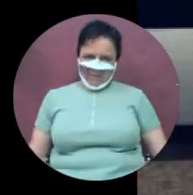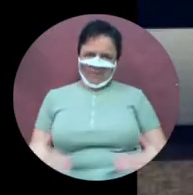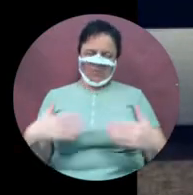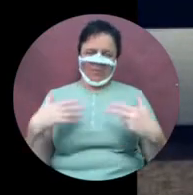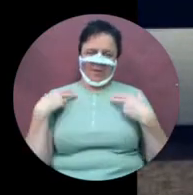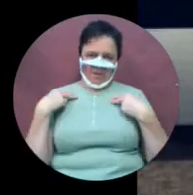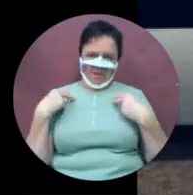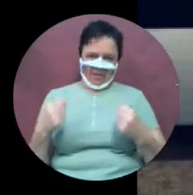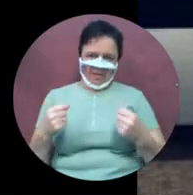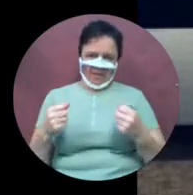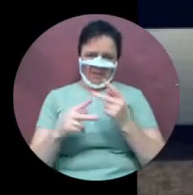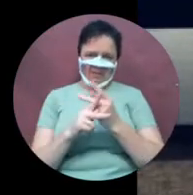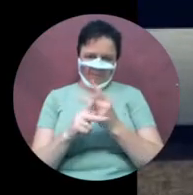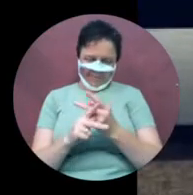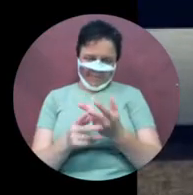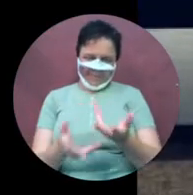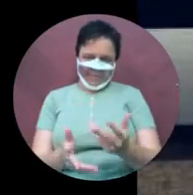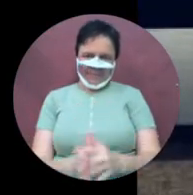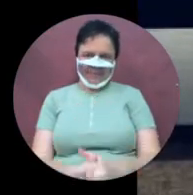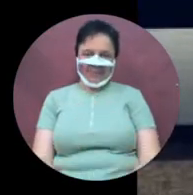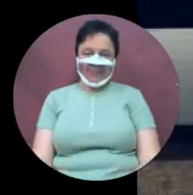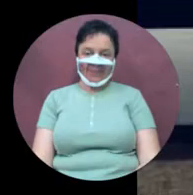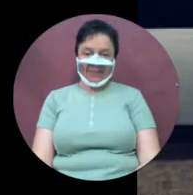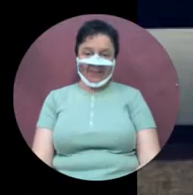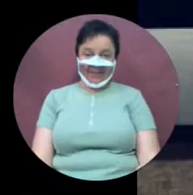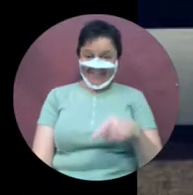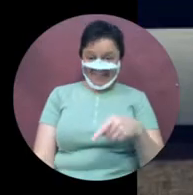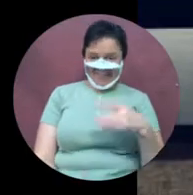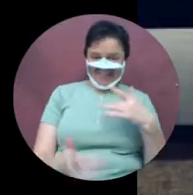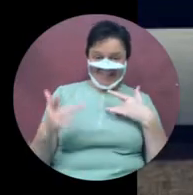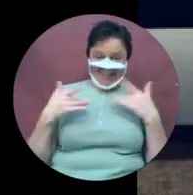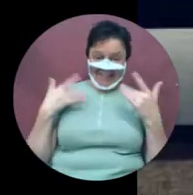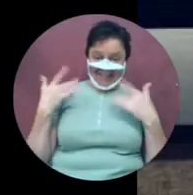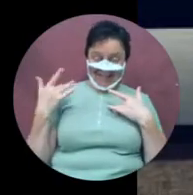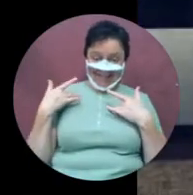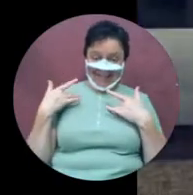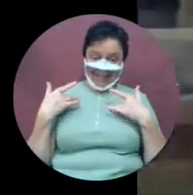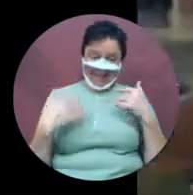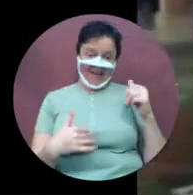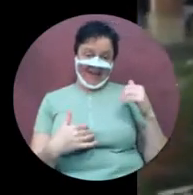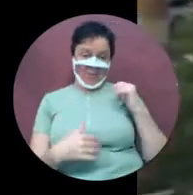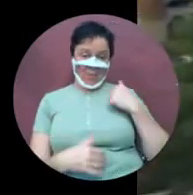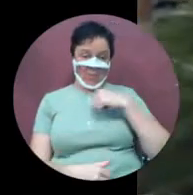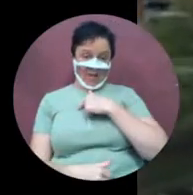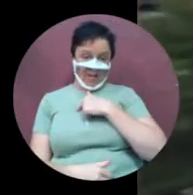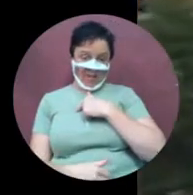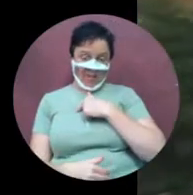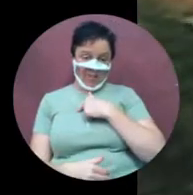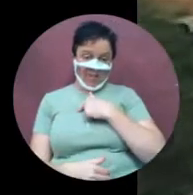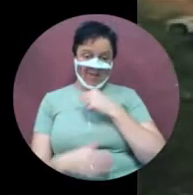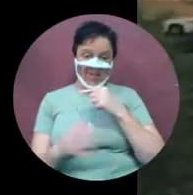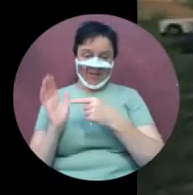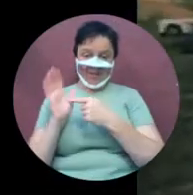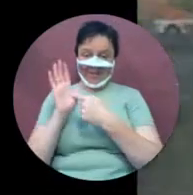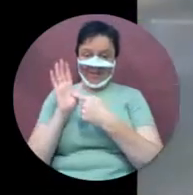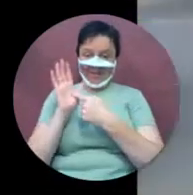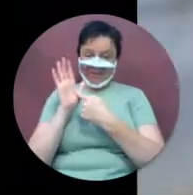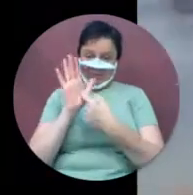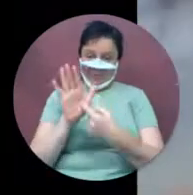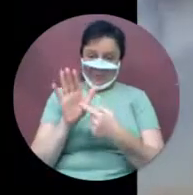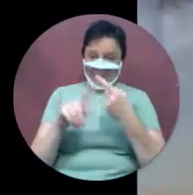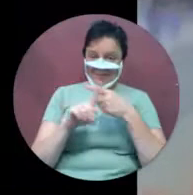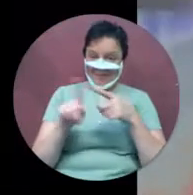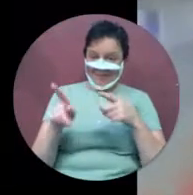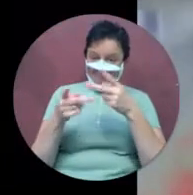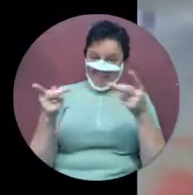choices. And how are you going to learn this? That's the exciting part. The SOESD team is going to take you into one of the nation's leading